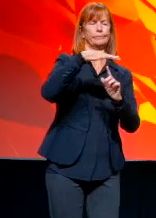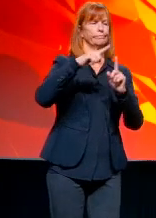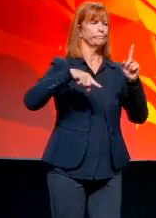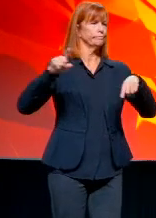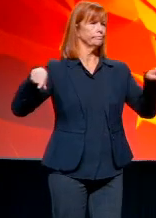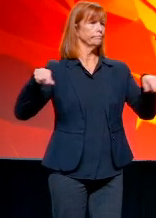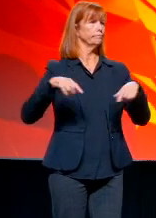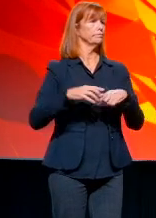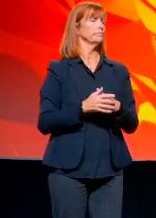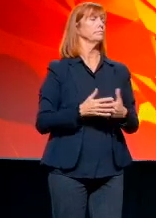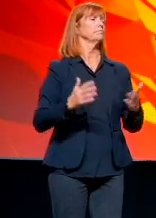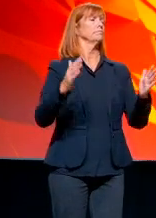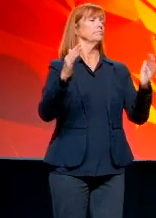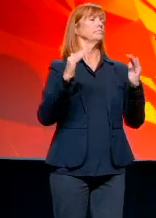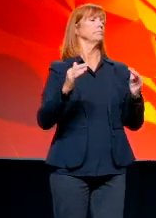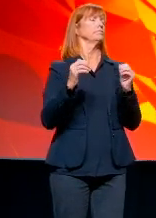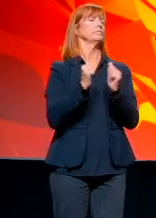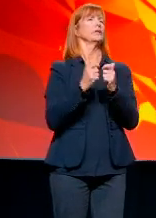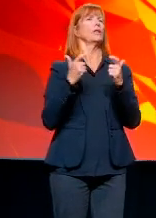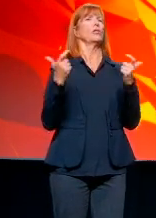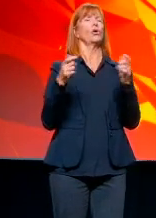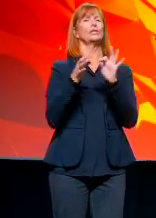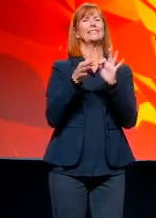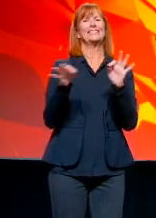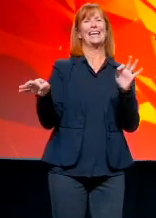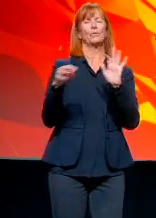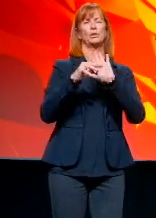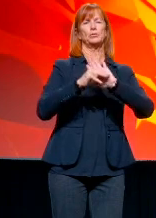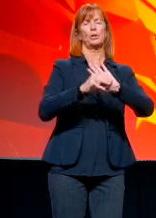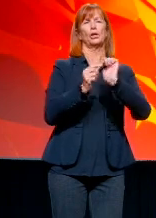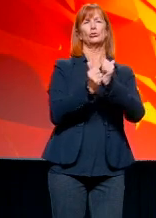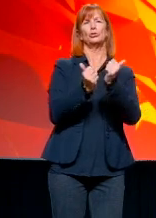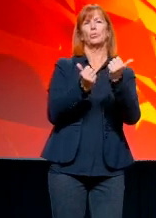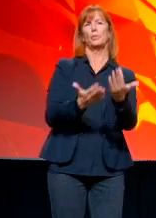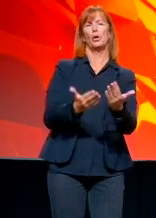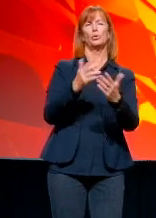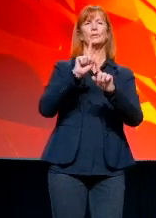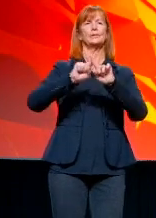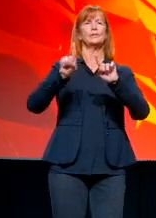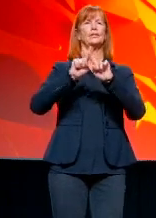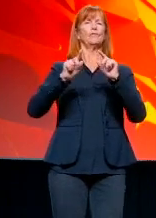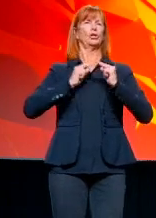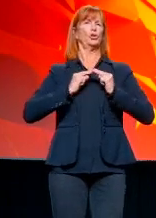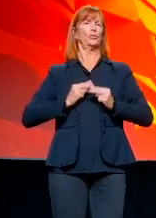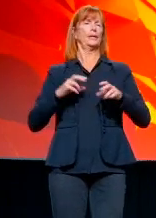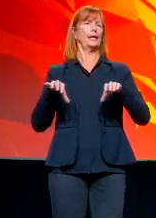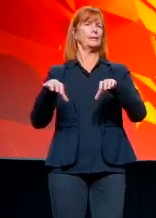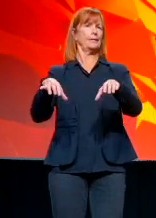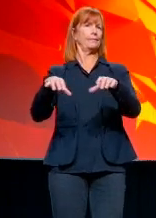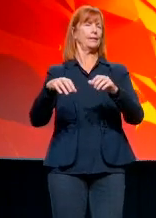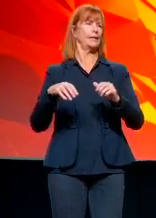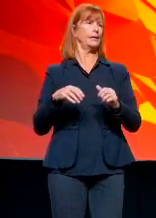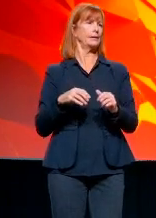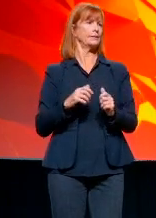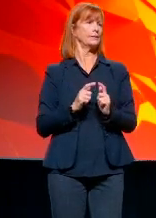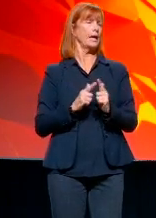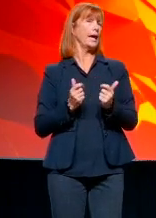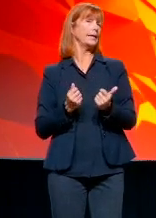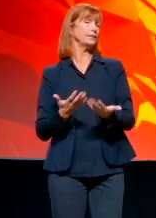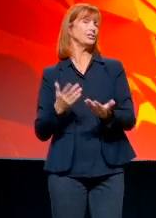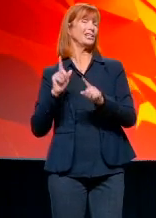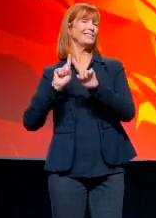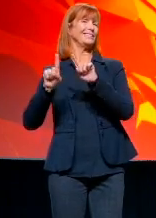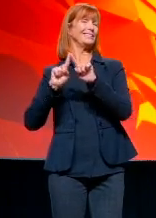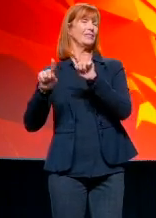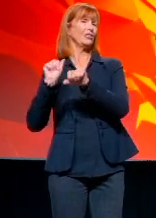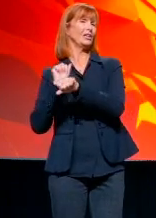that, we use a large language model to propose human activities and suggest what one task to do based on the objects and